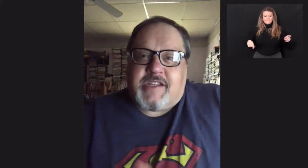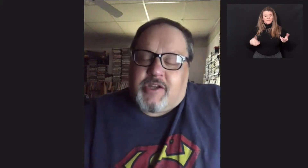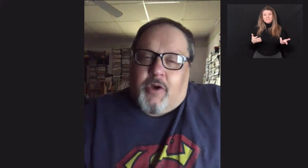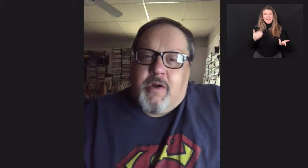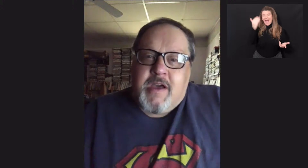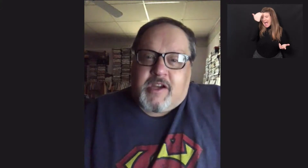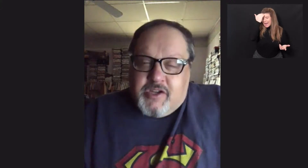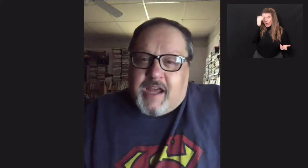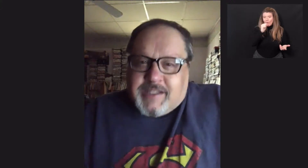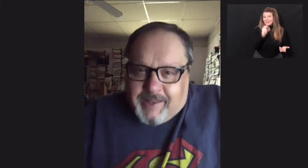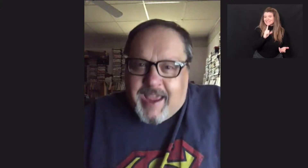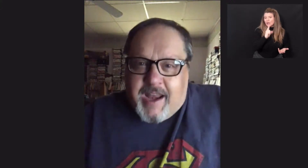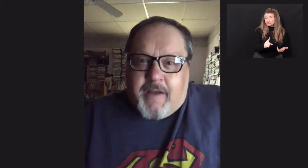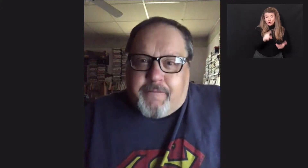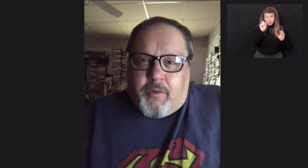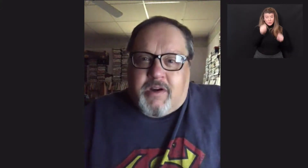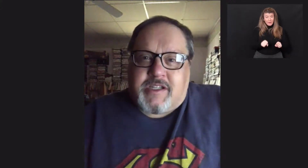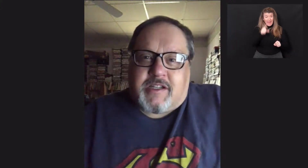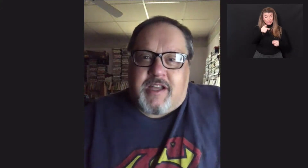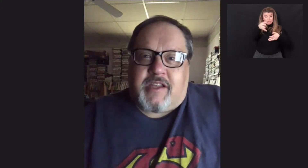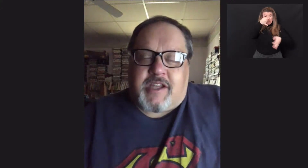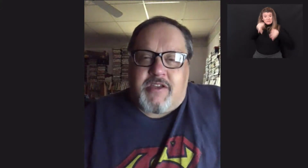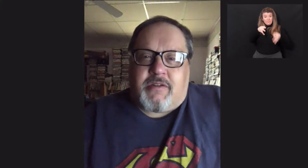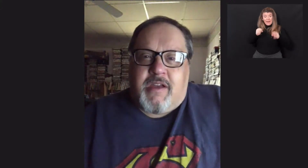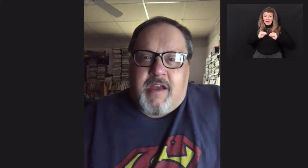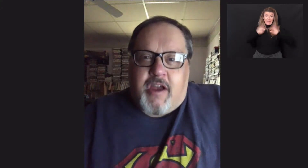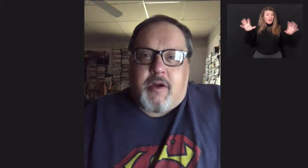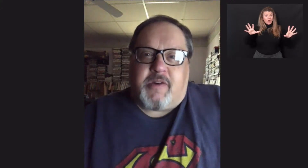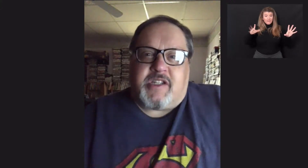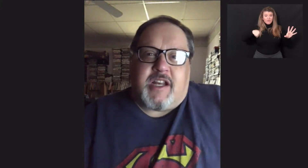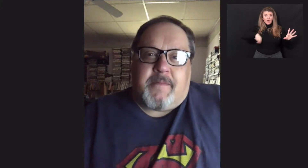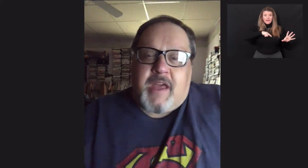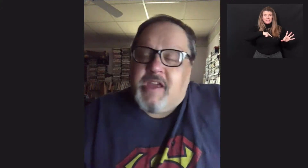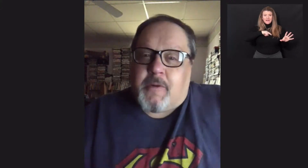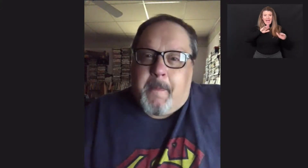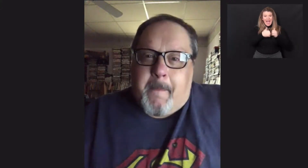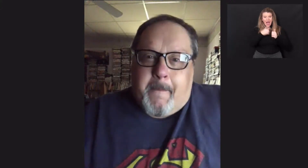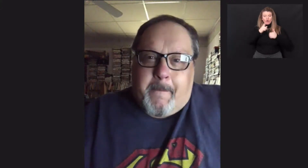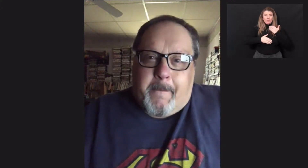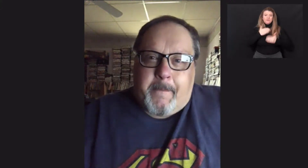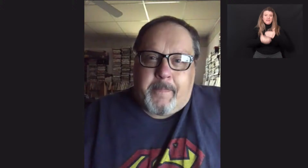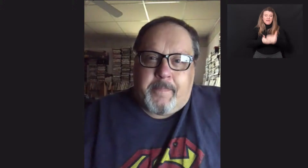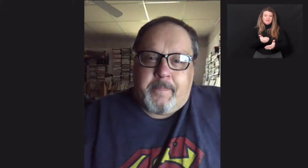the case, so could you guys lay it out for us and tell us how you're proceeding? Thank you.